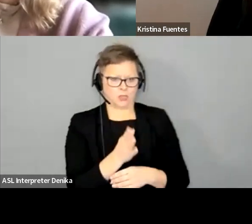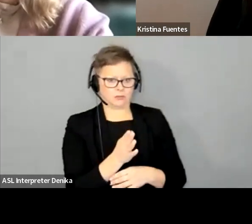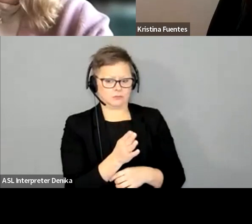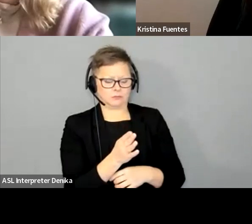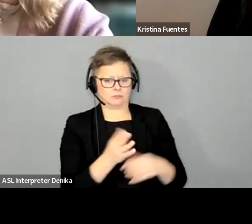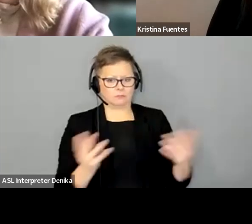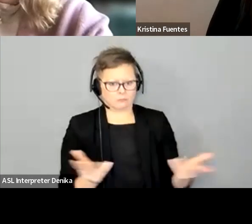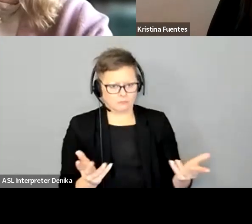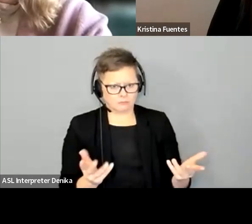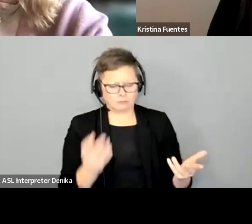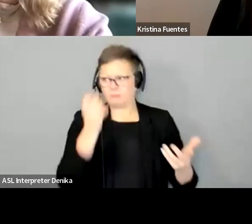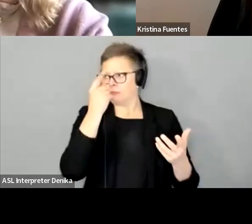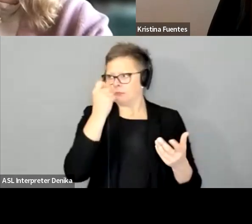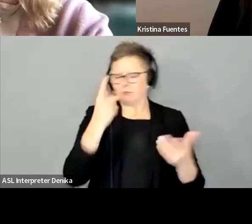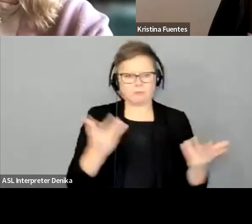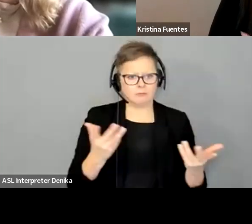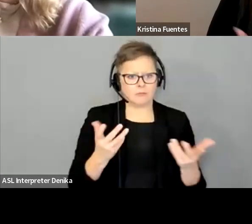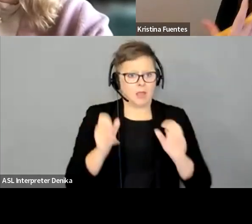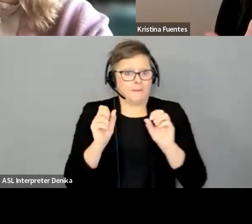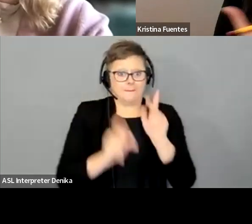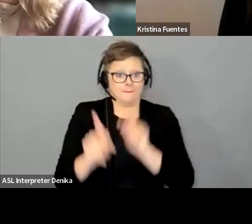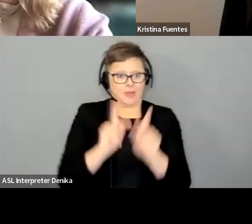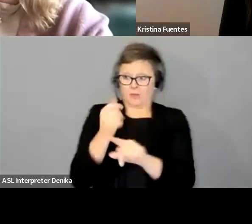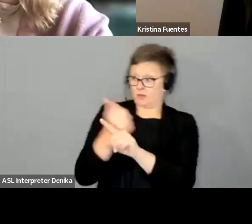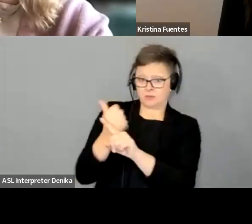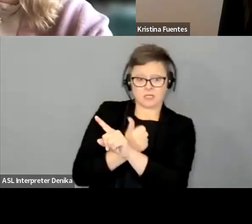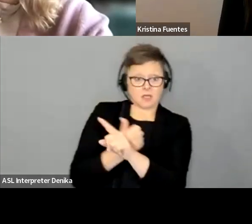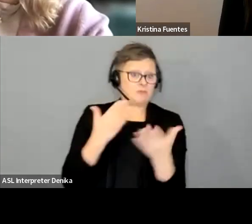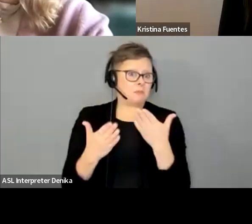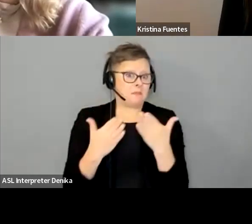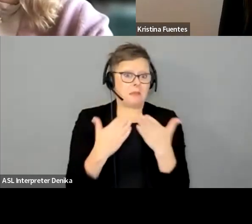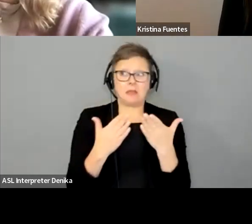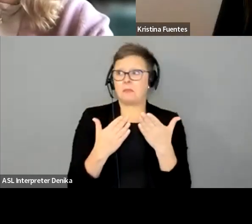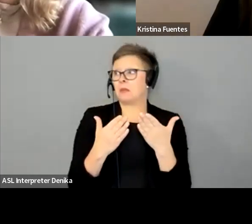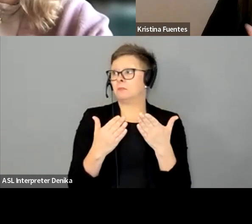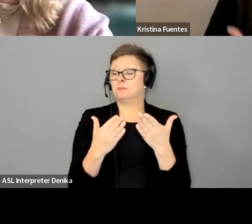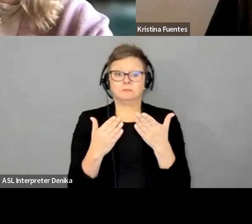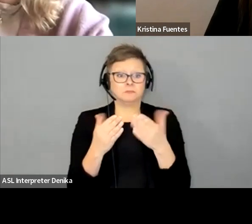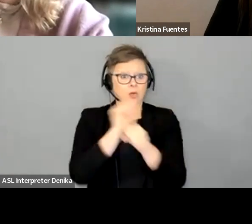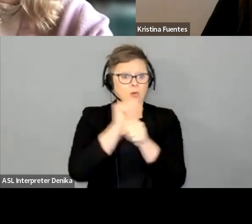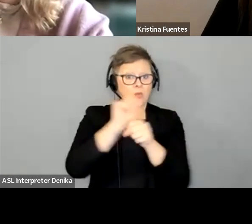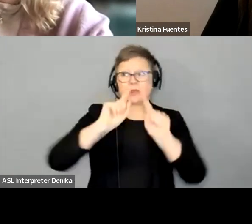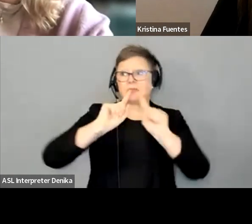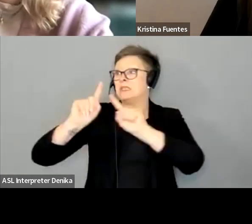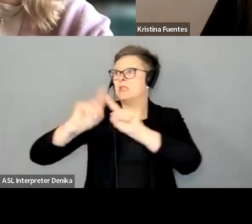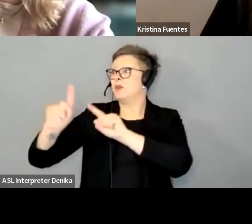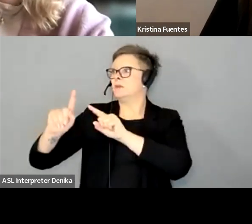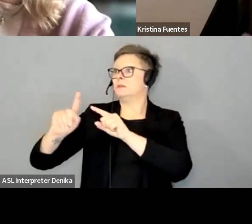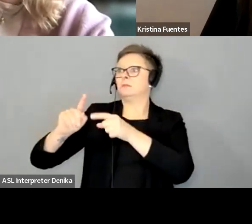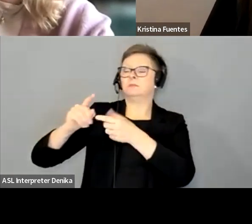for, first of all, the potential for people to be able to work in different working arrangements and still be productive and